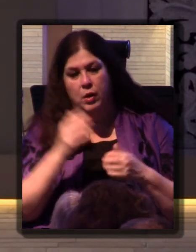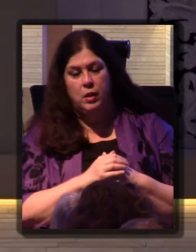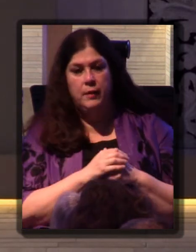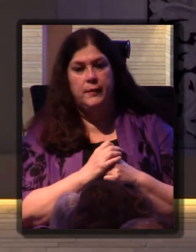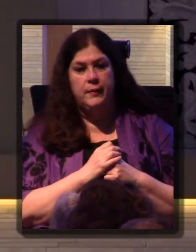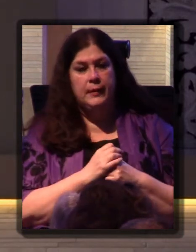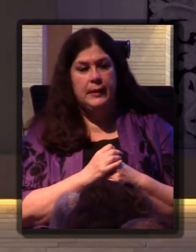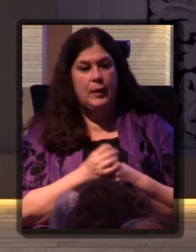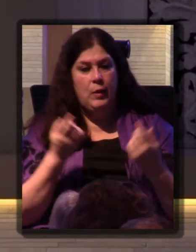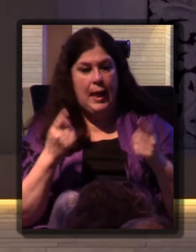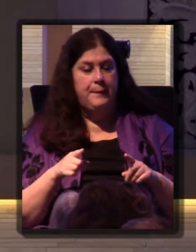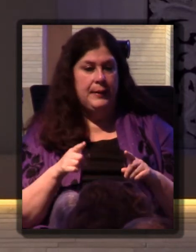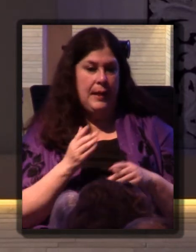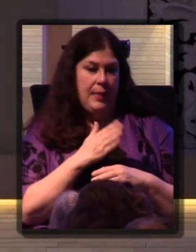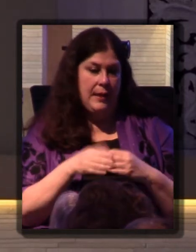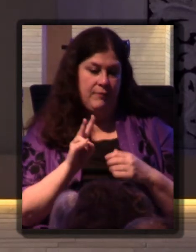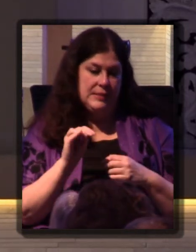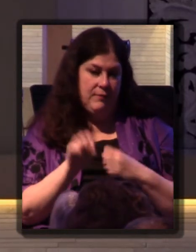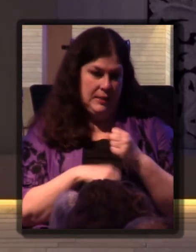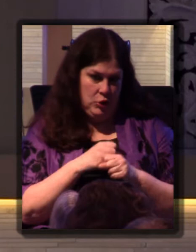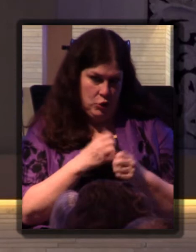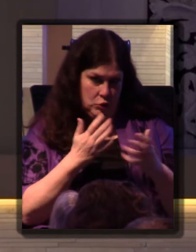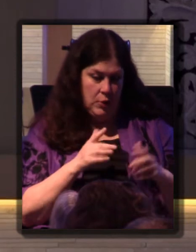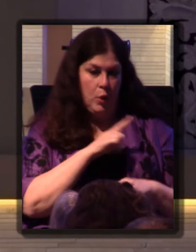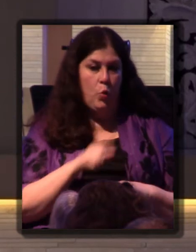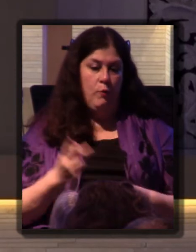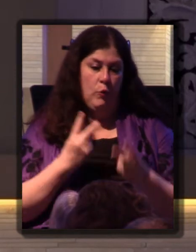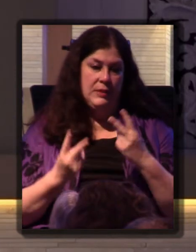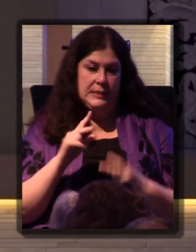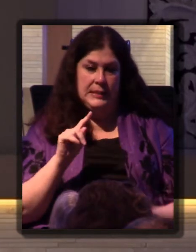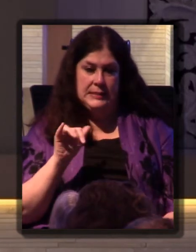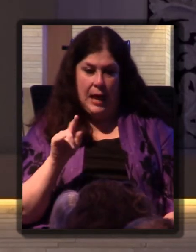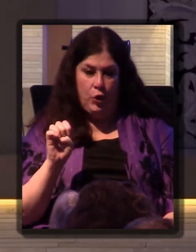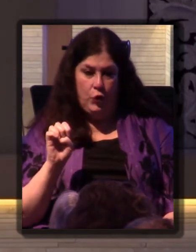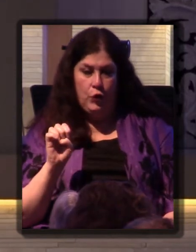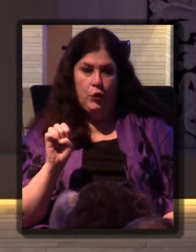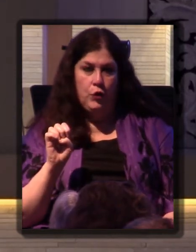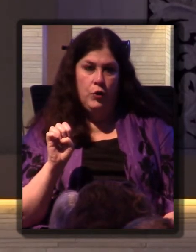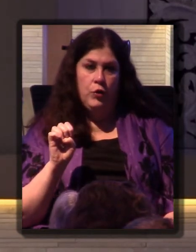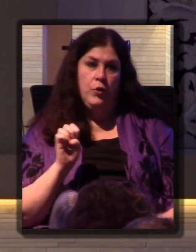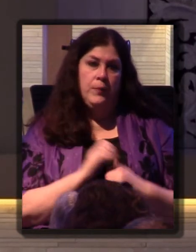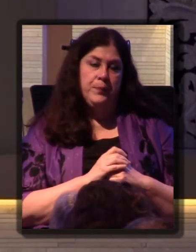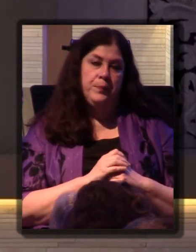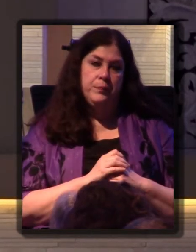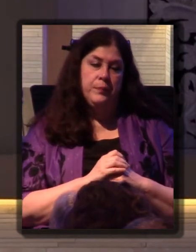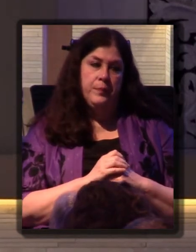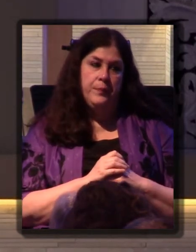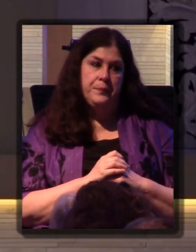oracle with this. He says, it will come about at the end of 70 years that the Lord will visit Tyre.